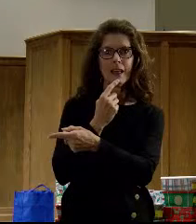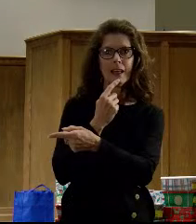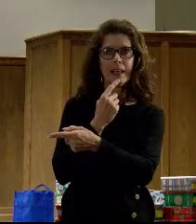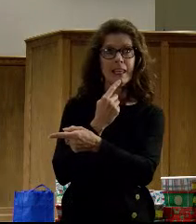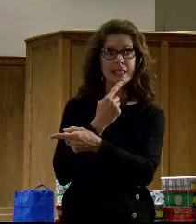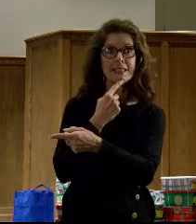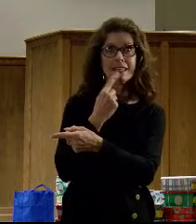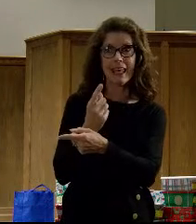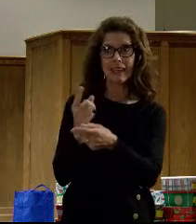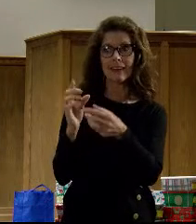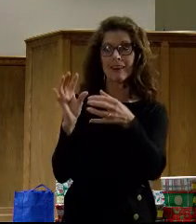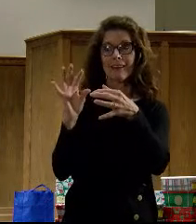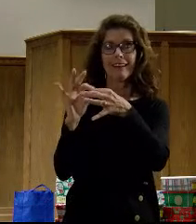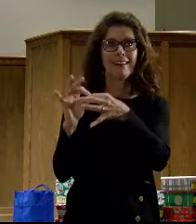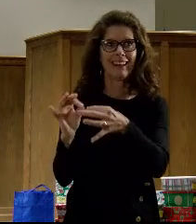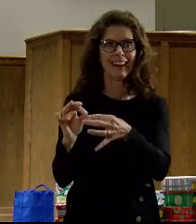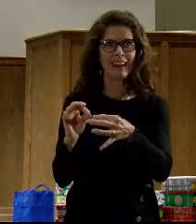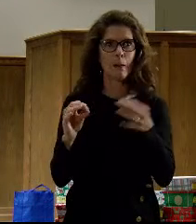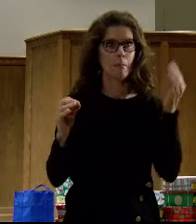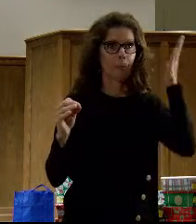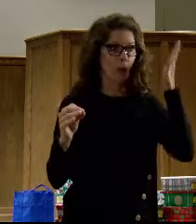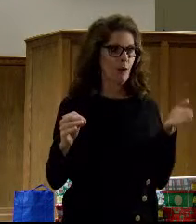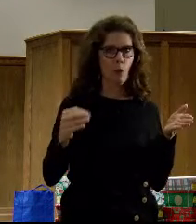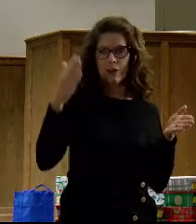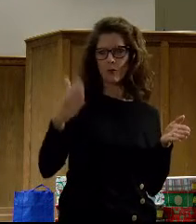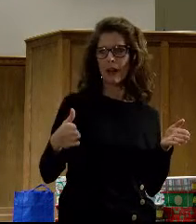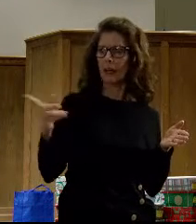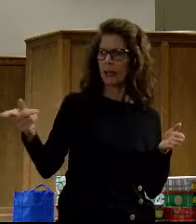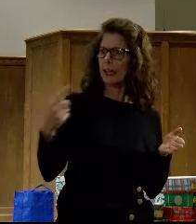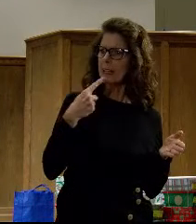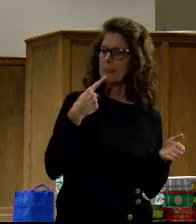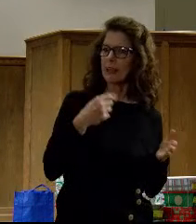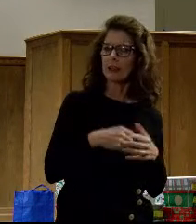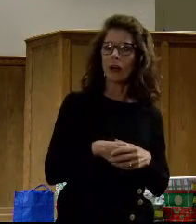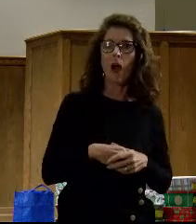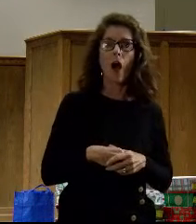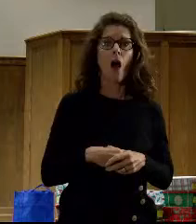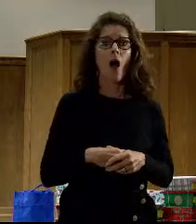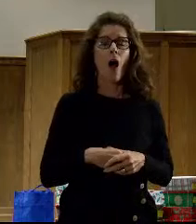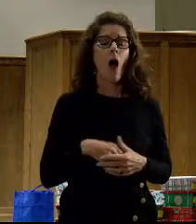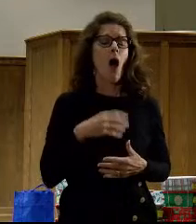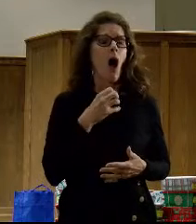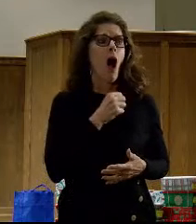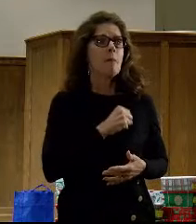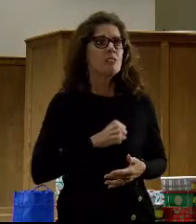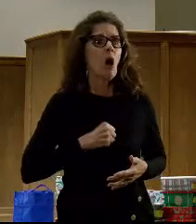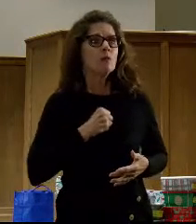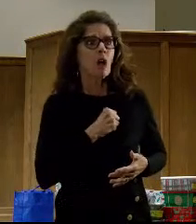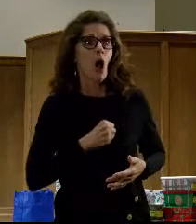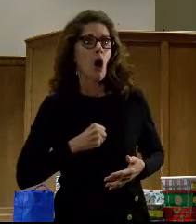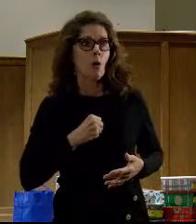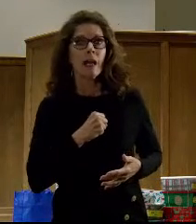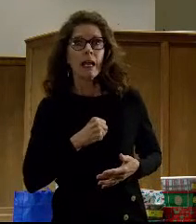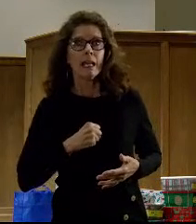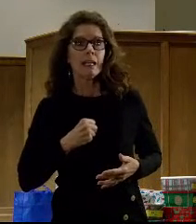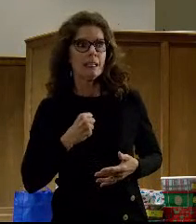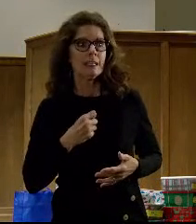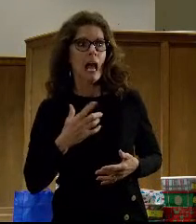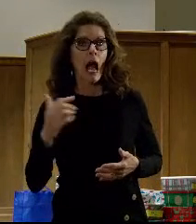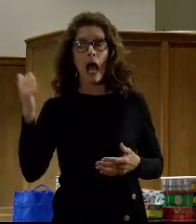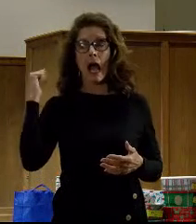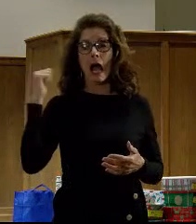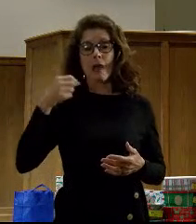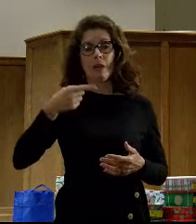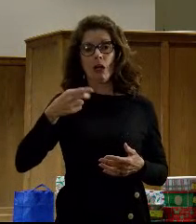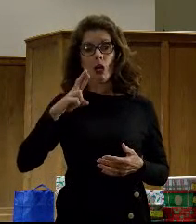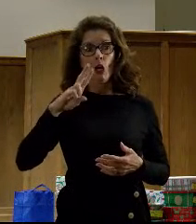2 or 3 sentences because our windows were down. And so here's what he said. He said, I'm so sorry. I'm towing a